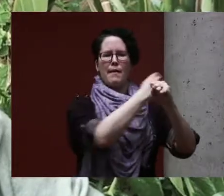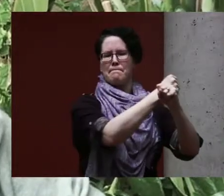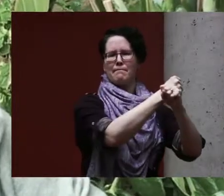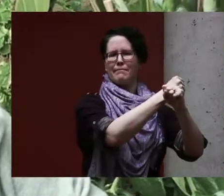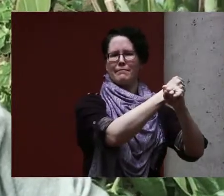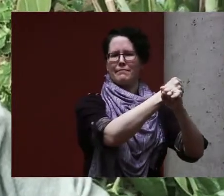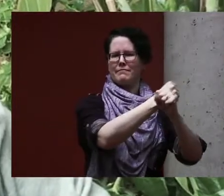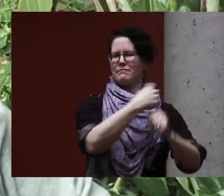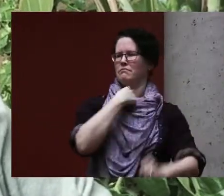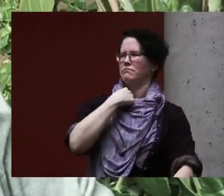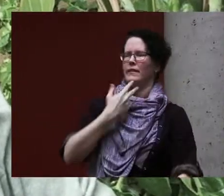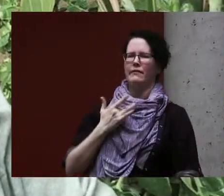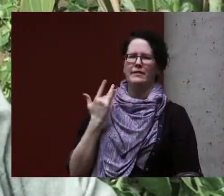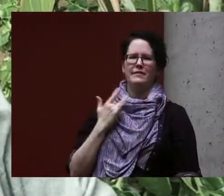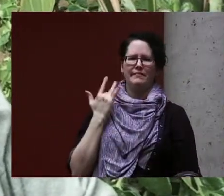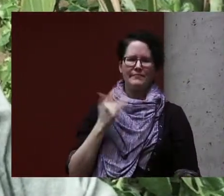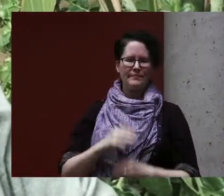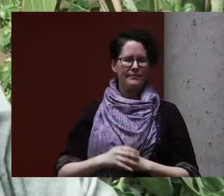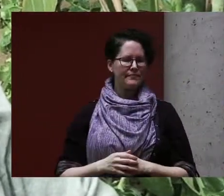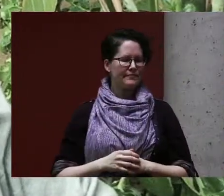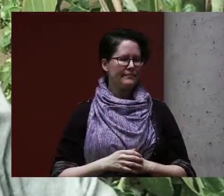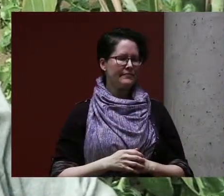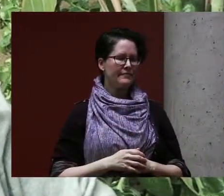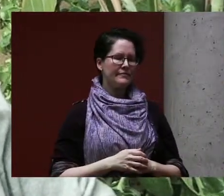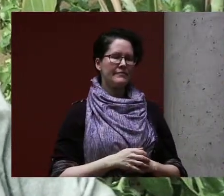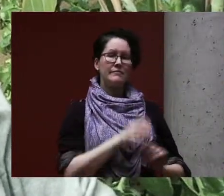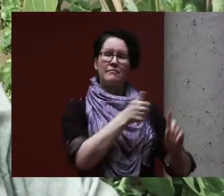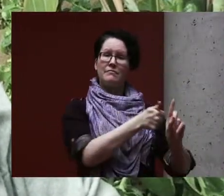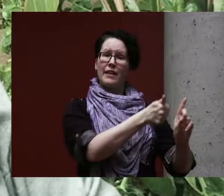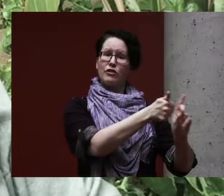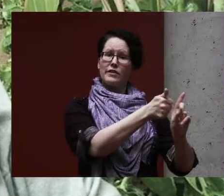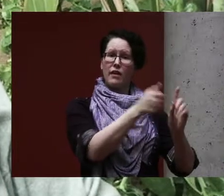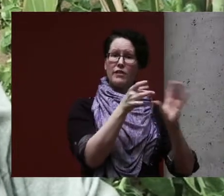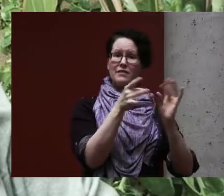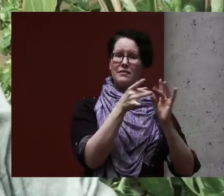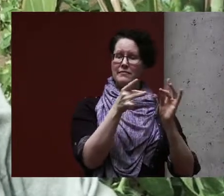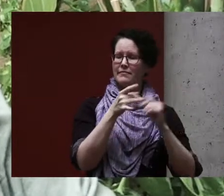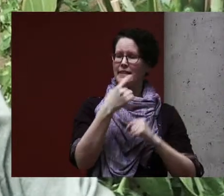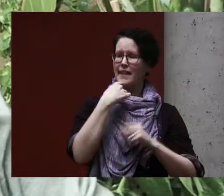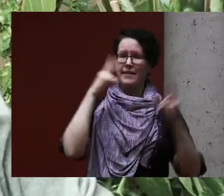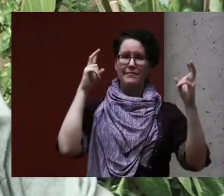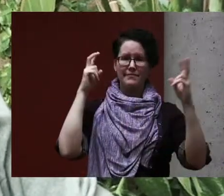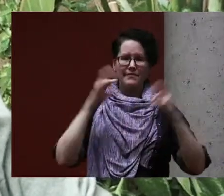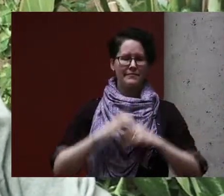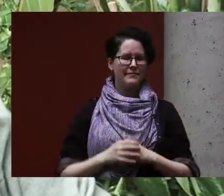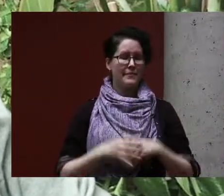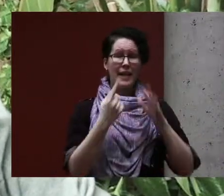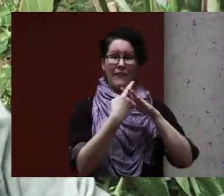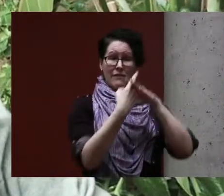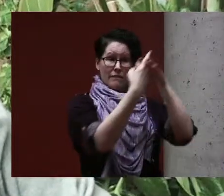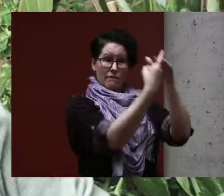lockup. As Harriet declared, you don't vanish into